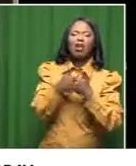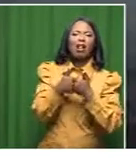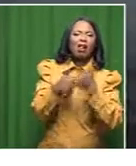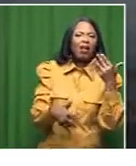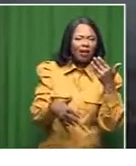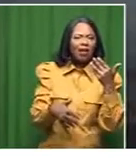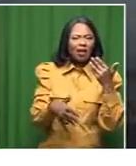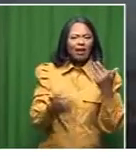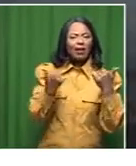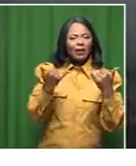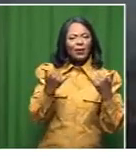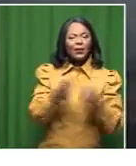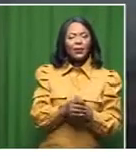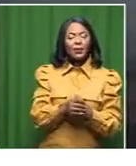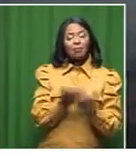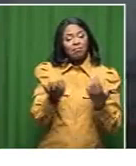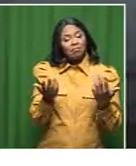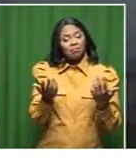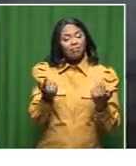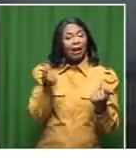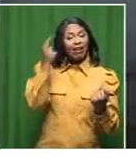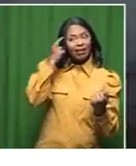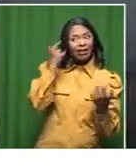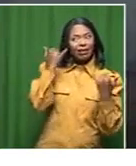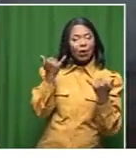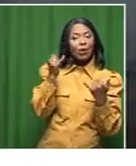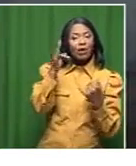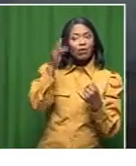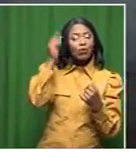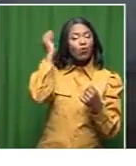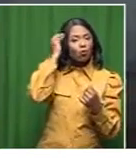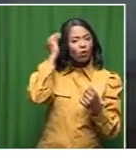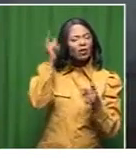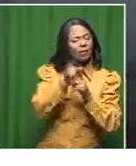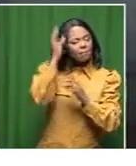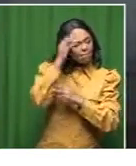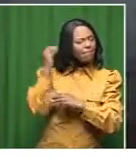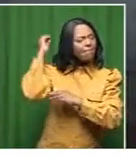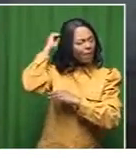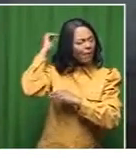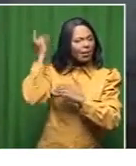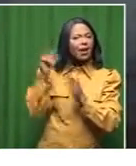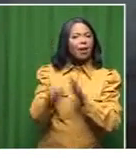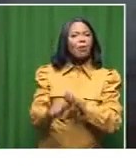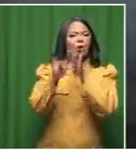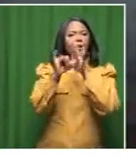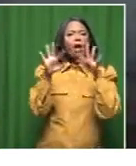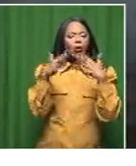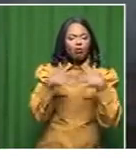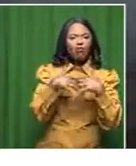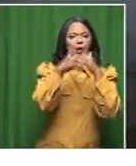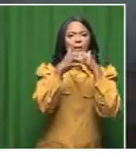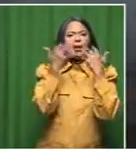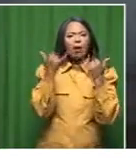about and that we already know. And I think the more that we recognize the importance of establishing a